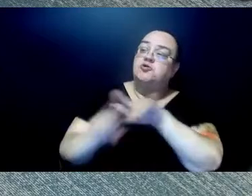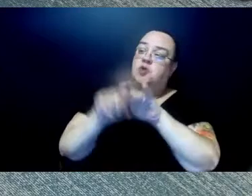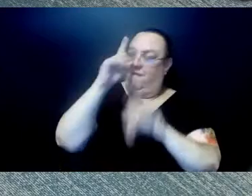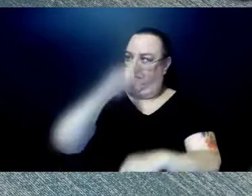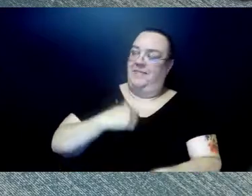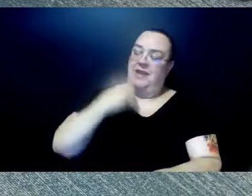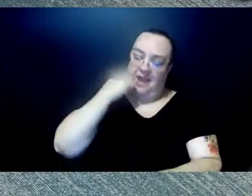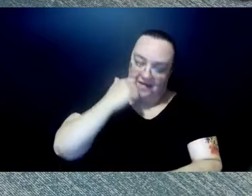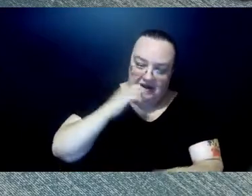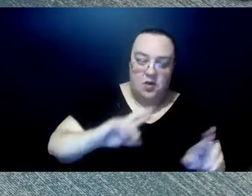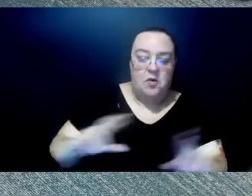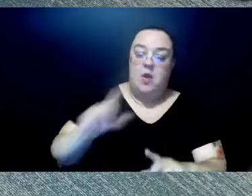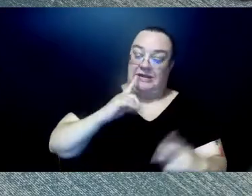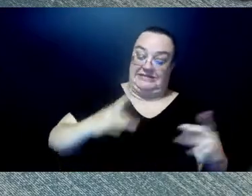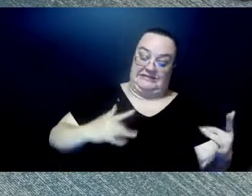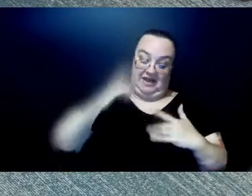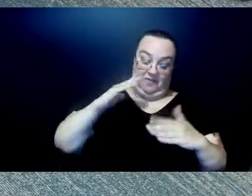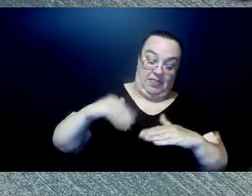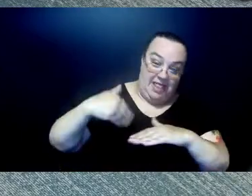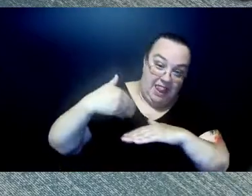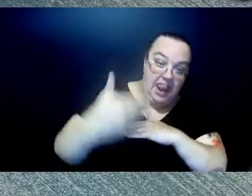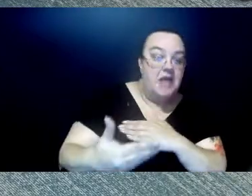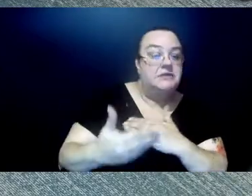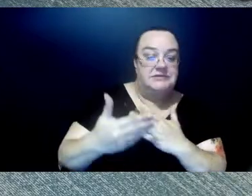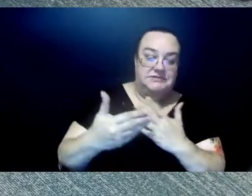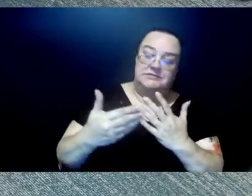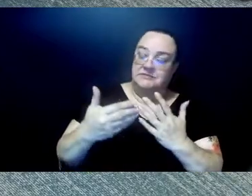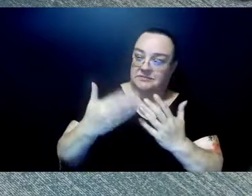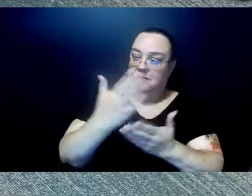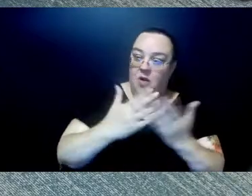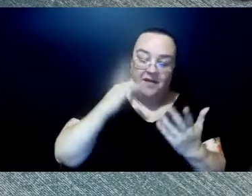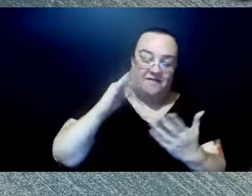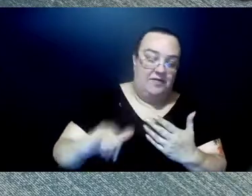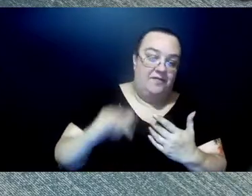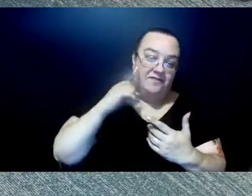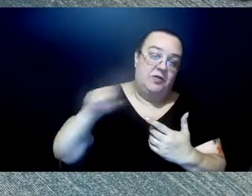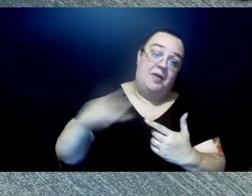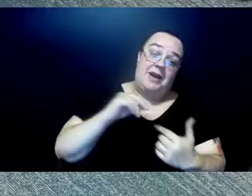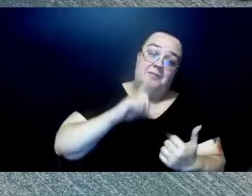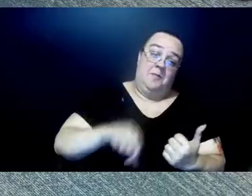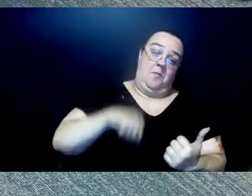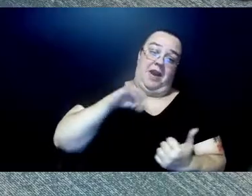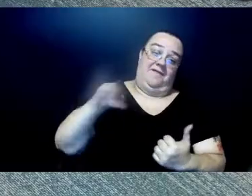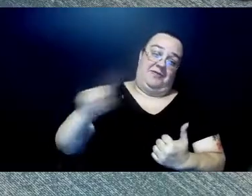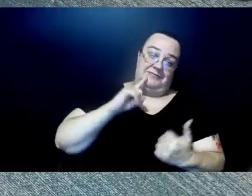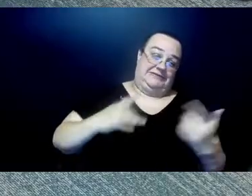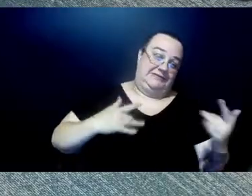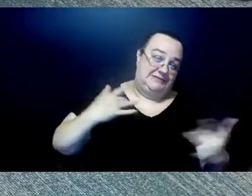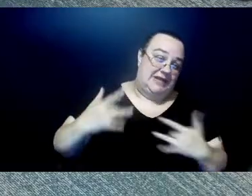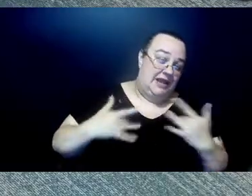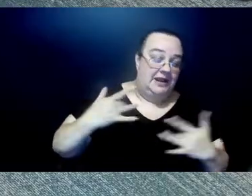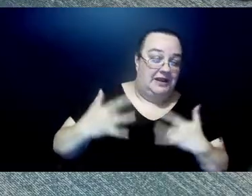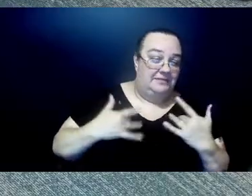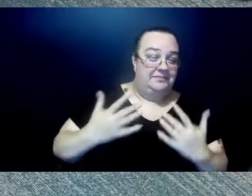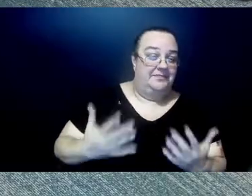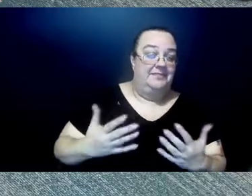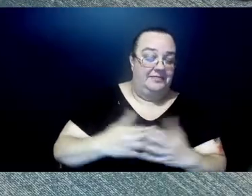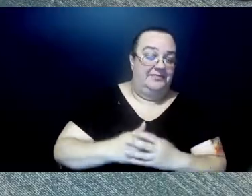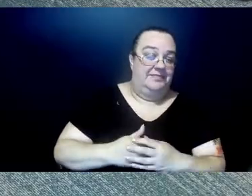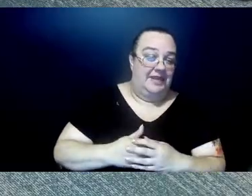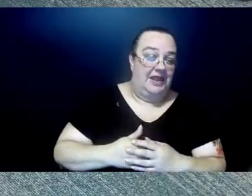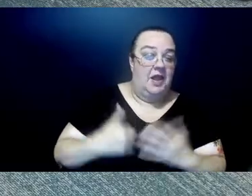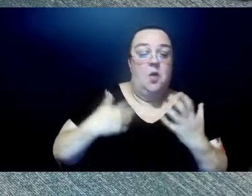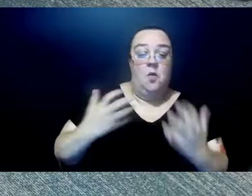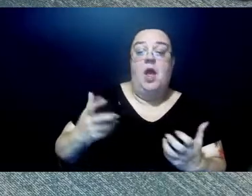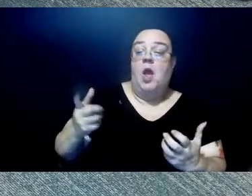for this next chapter with you. And I'm so proud of you. This is so exciting. And I just want you